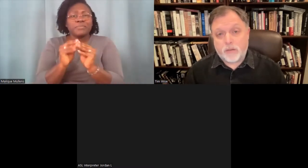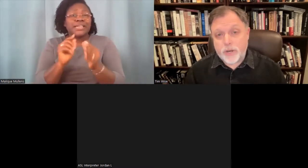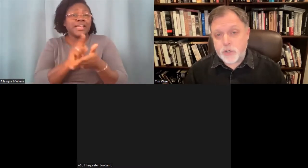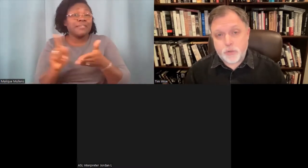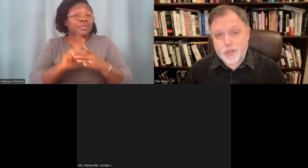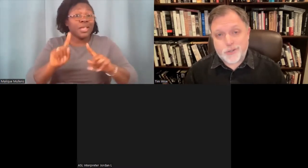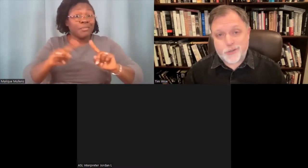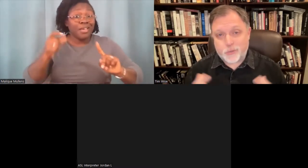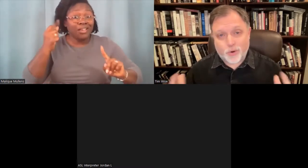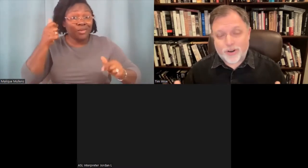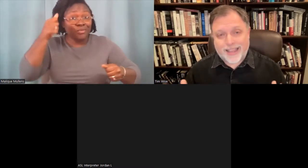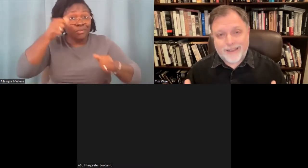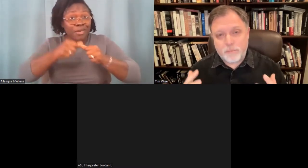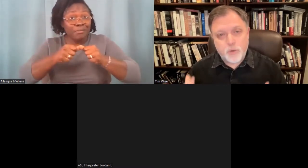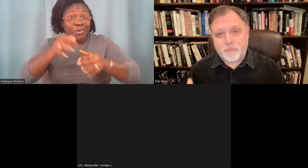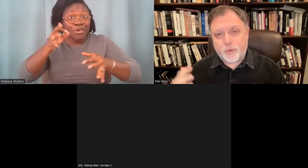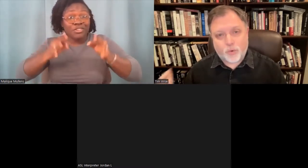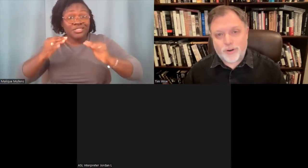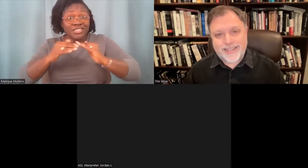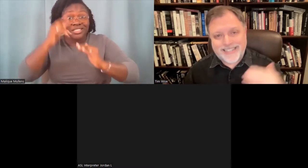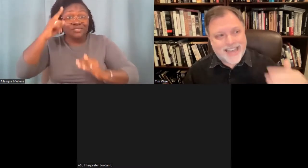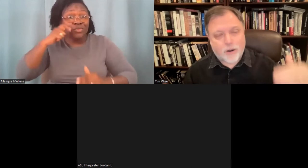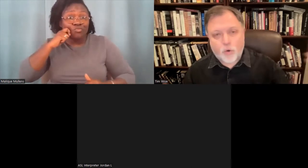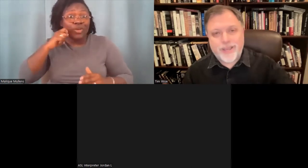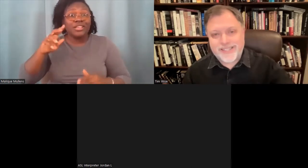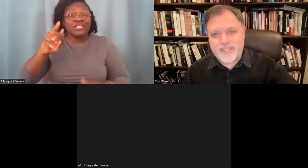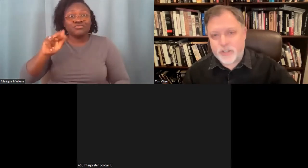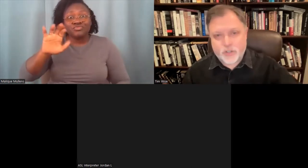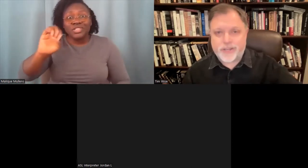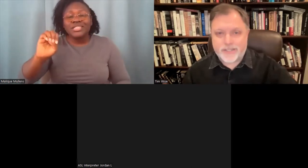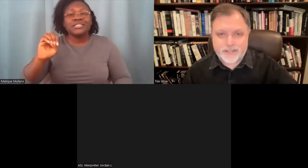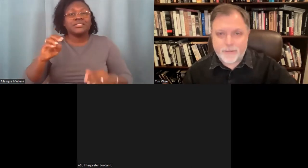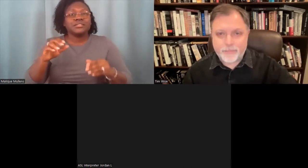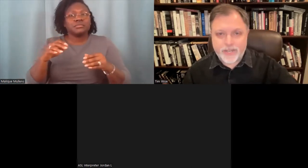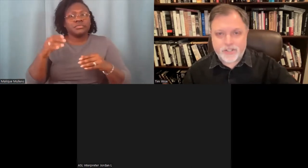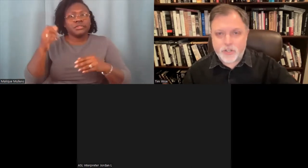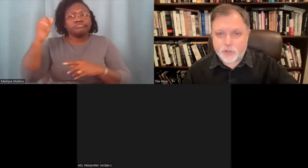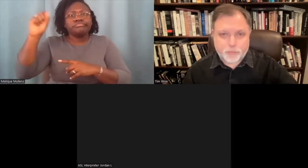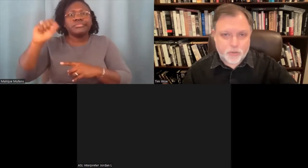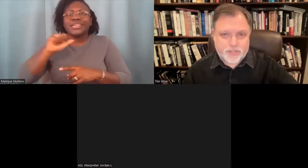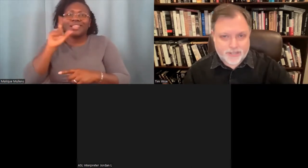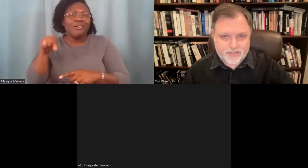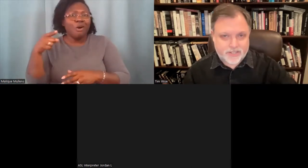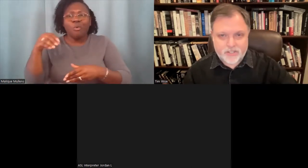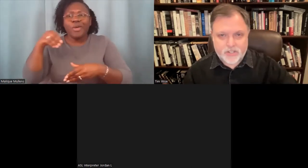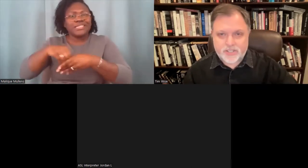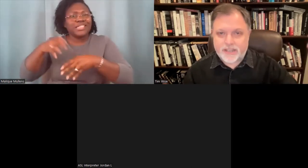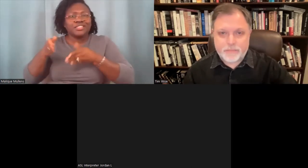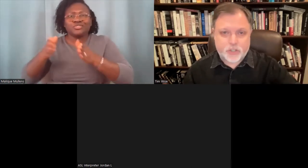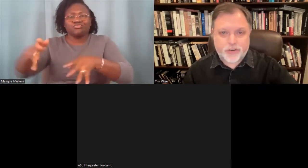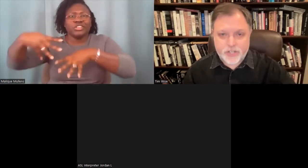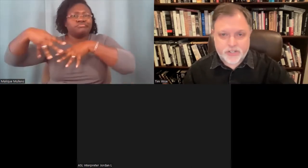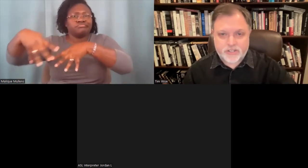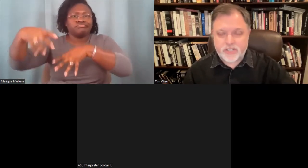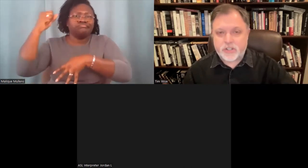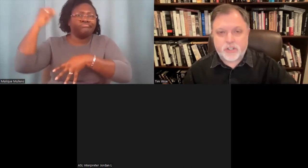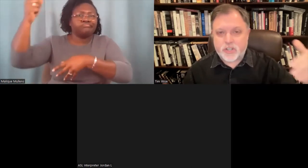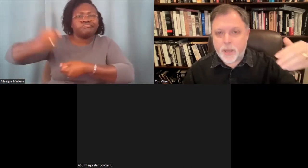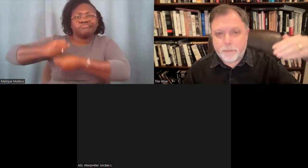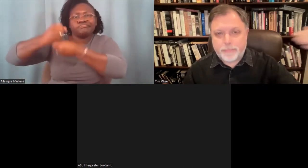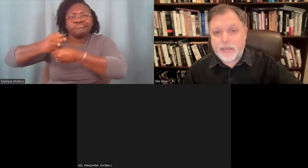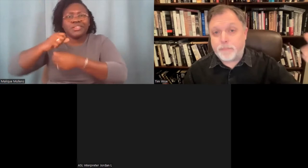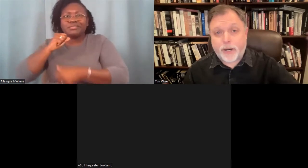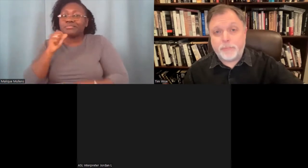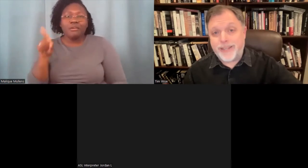remember, racial justice work and movement work is not always in the streets. It isn't just protests. It isn't just demonstrations. It isn't